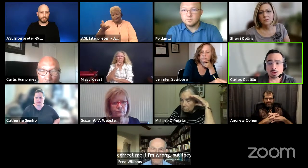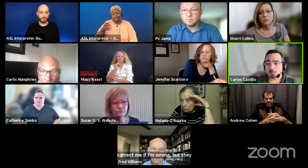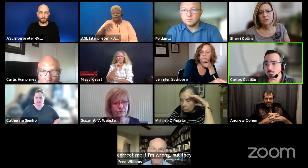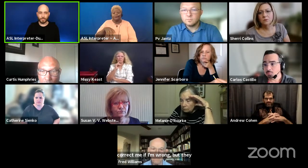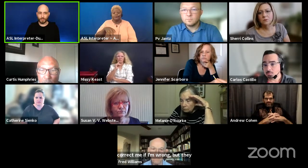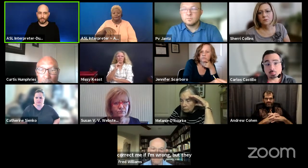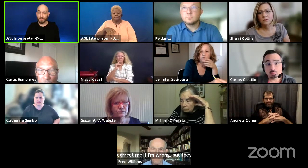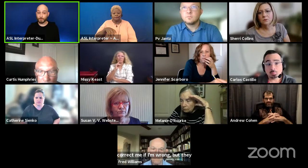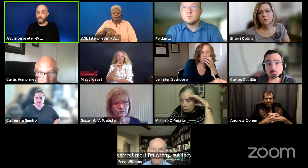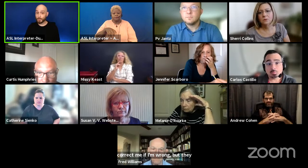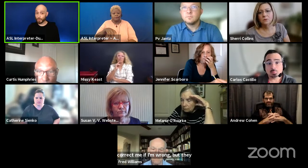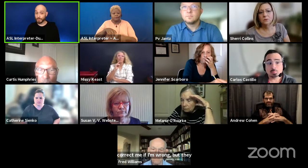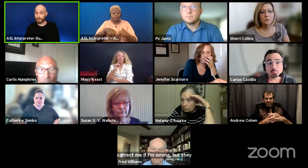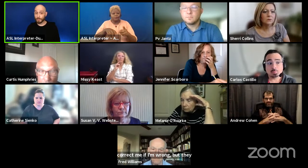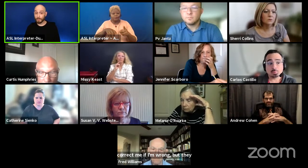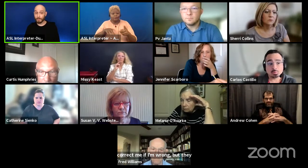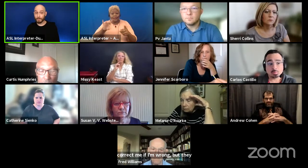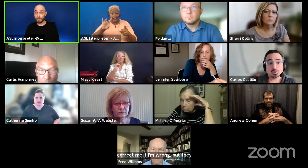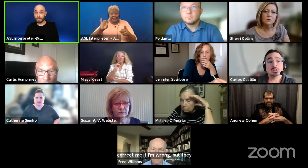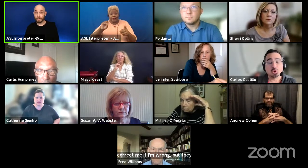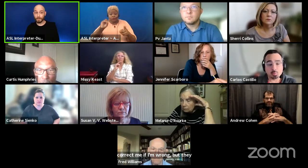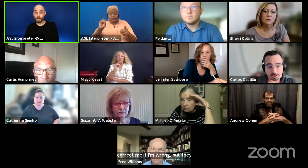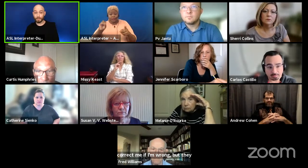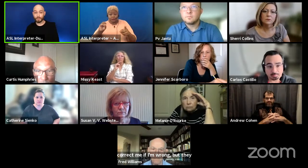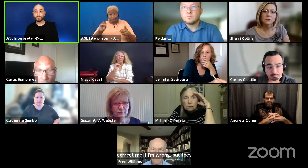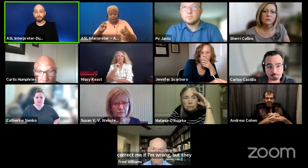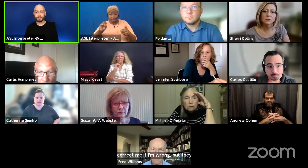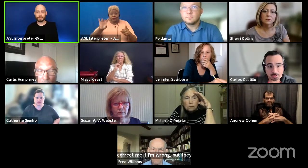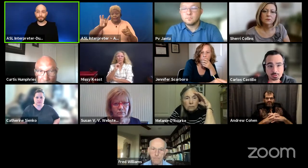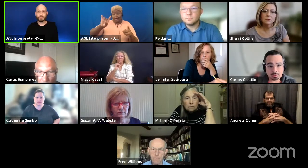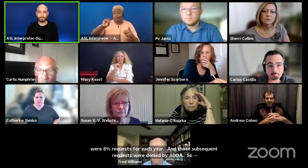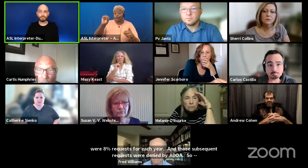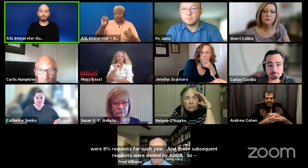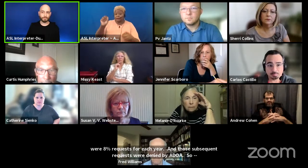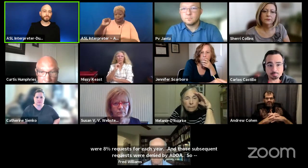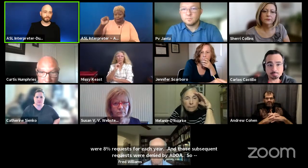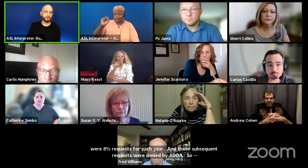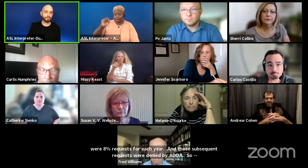So Commissioner Keister was 8%? Correct.